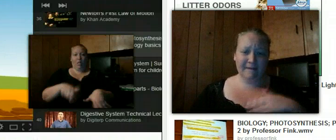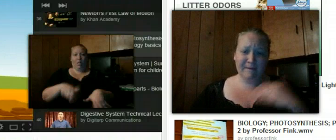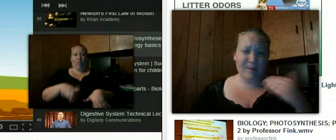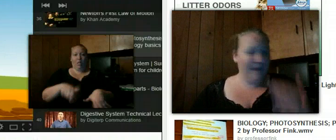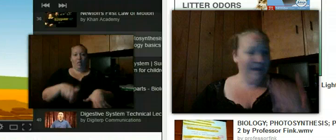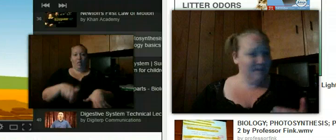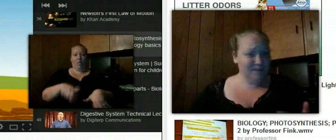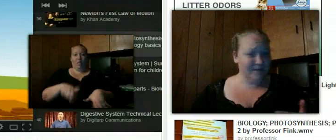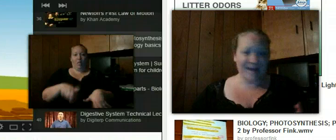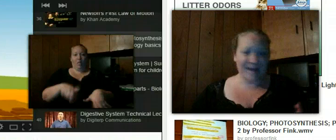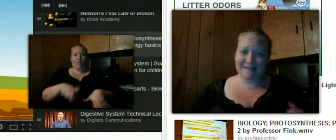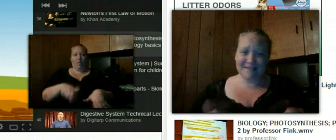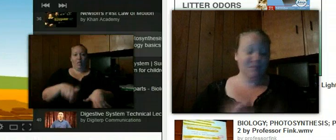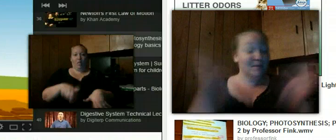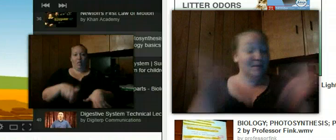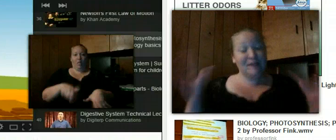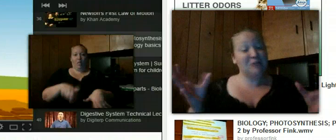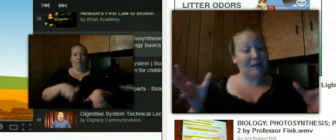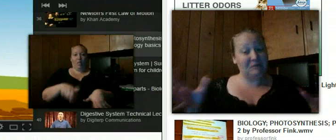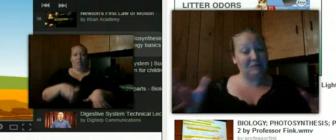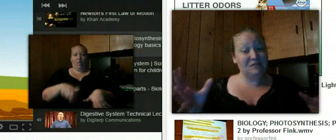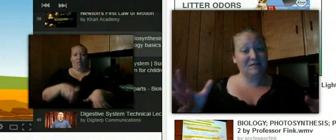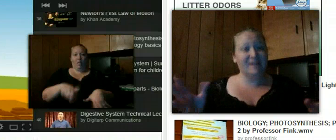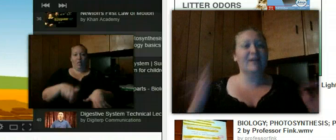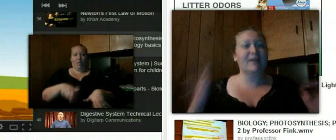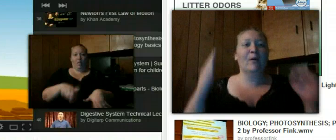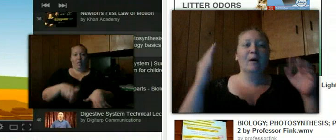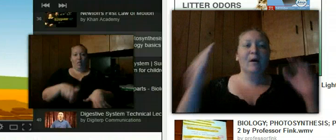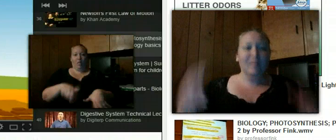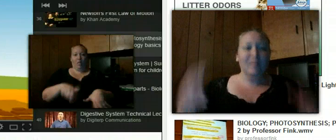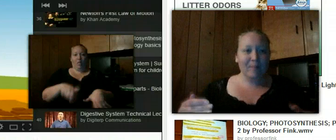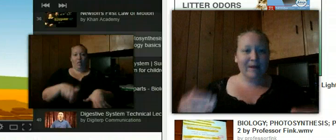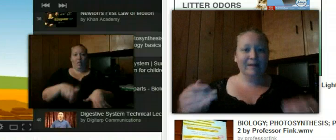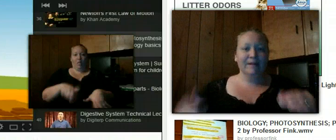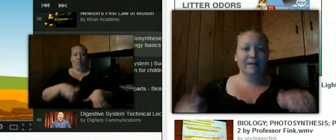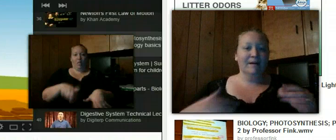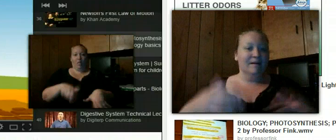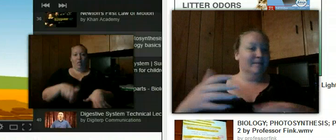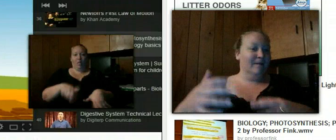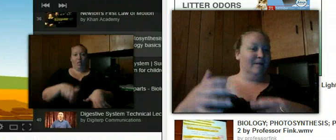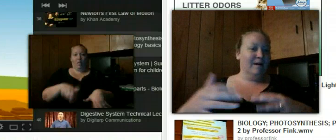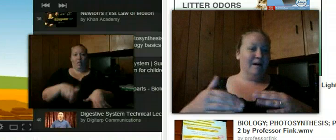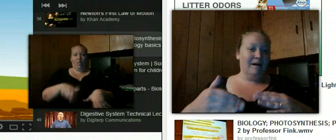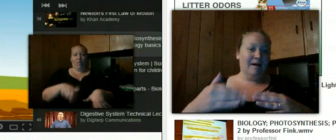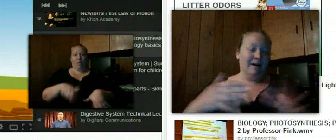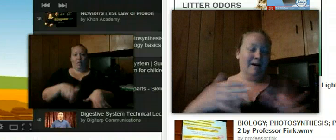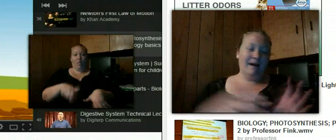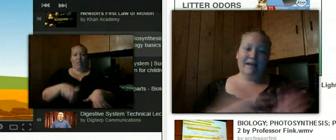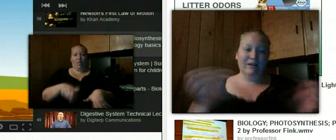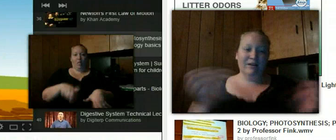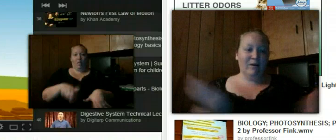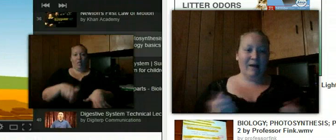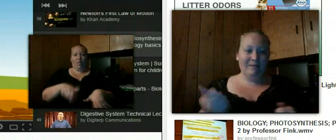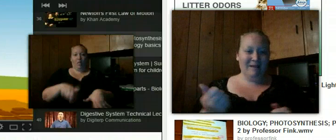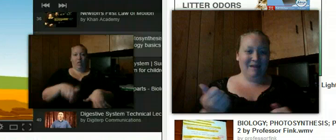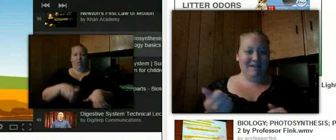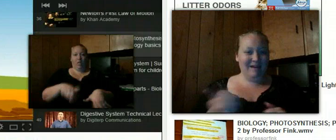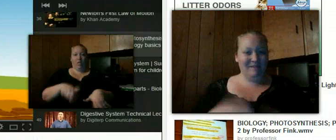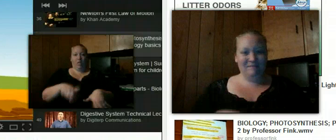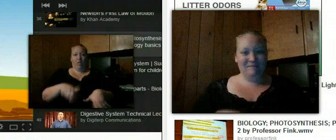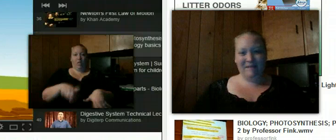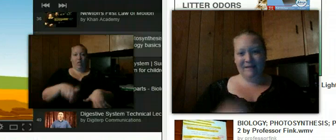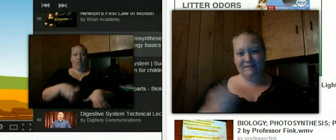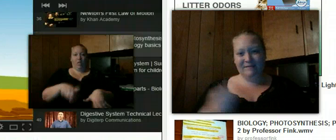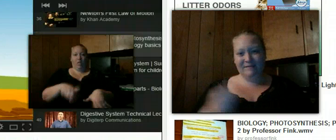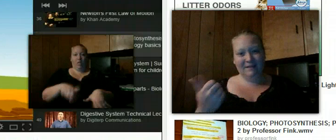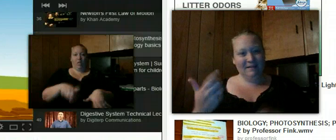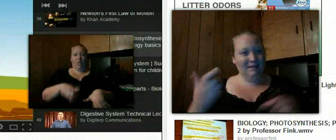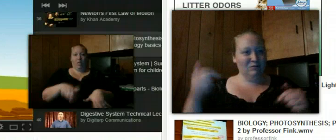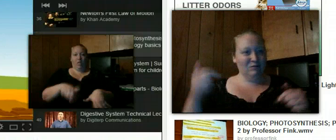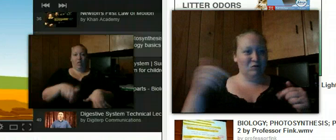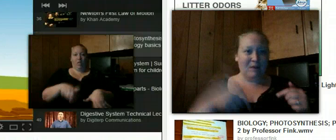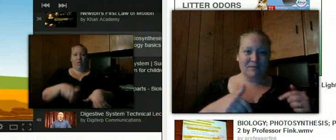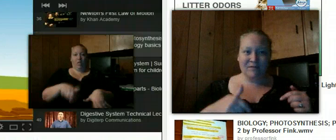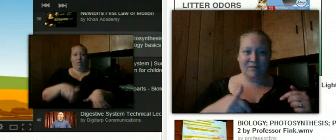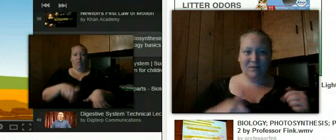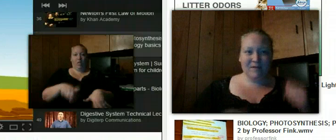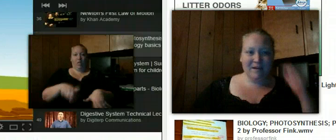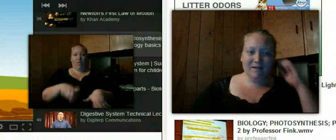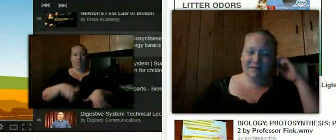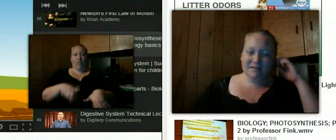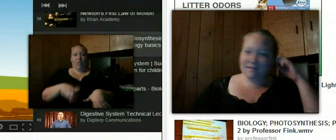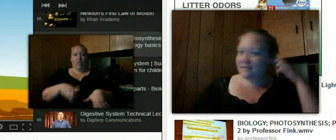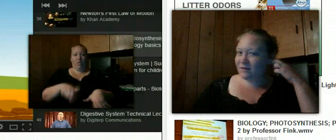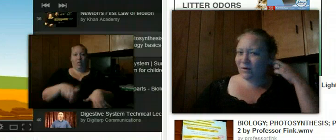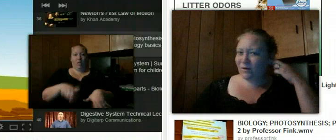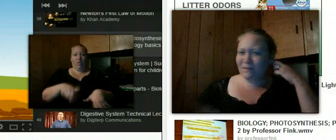And I think the pace was fast. This was a big challenging video, but I think I might have deleted or dropped a